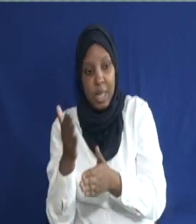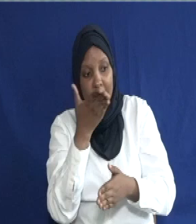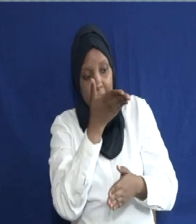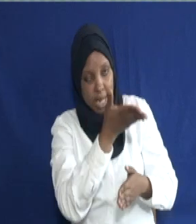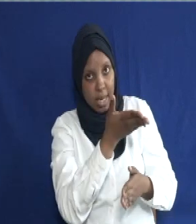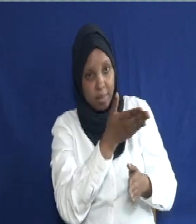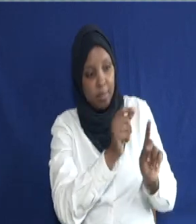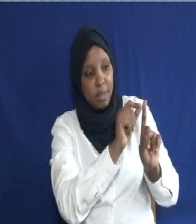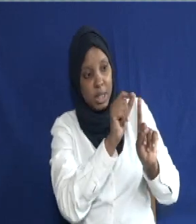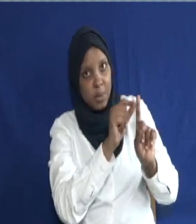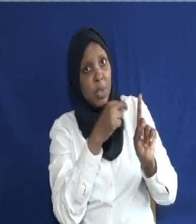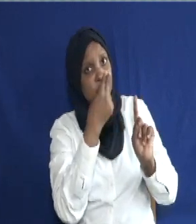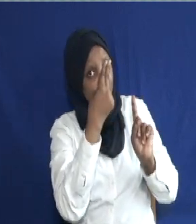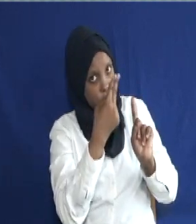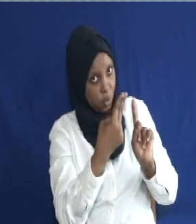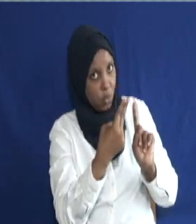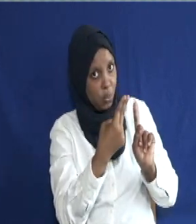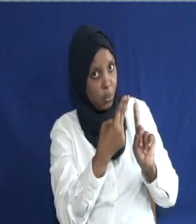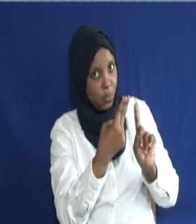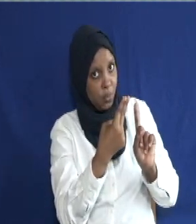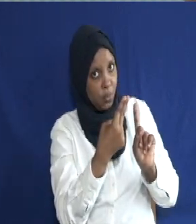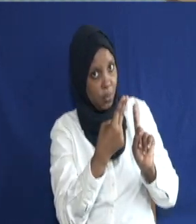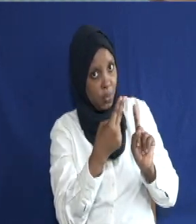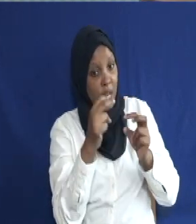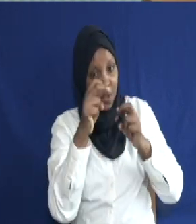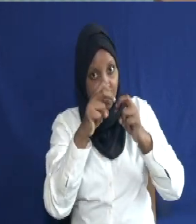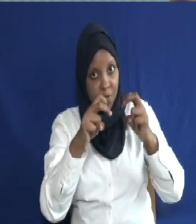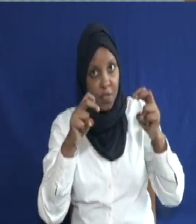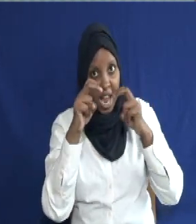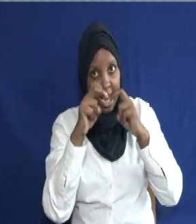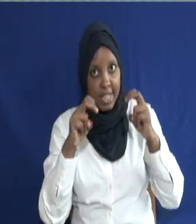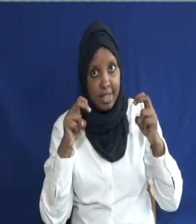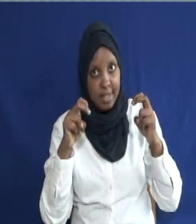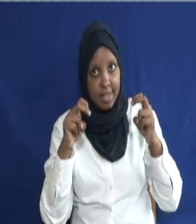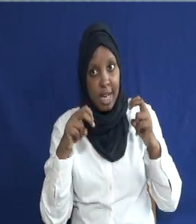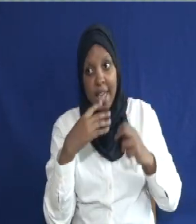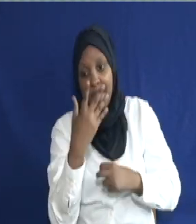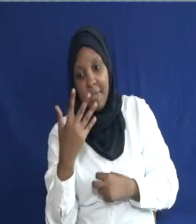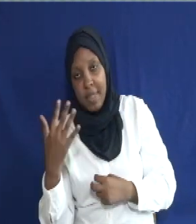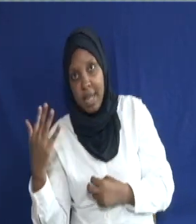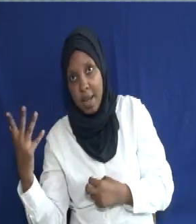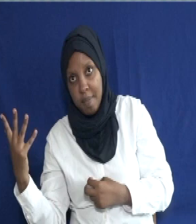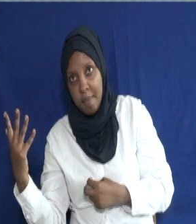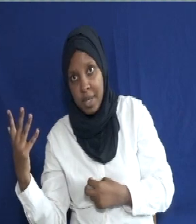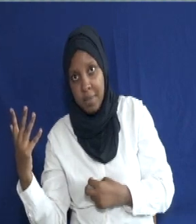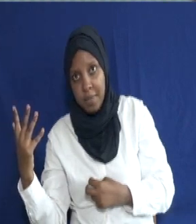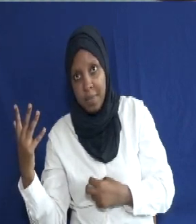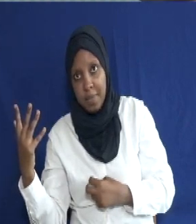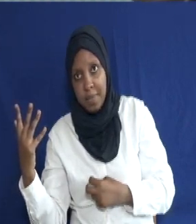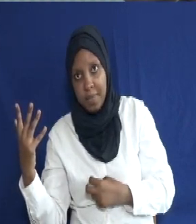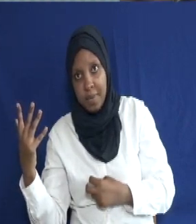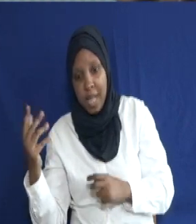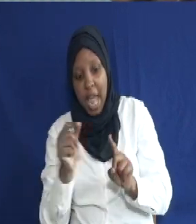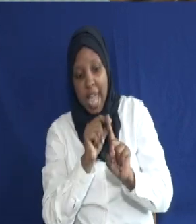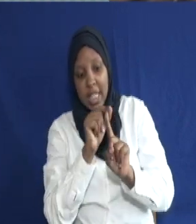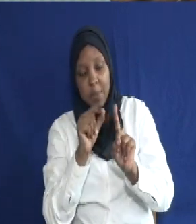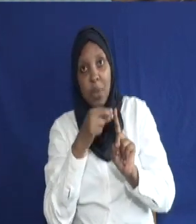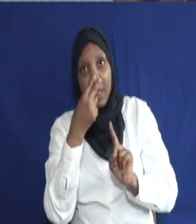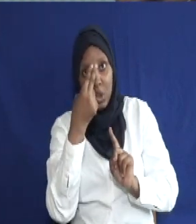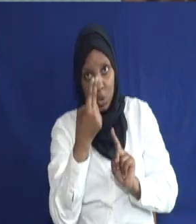is 2. It means we have to find the number with exponent 2 is equal to